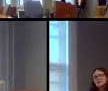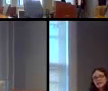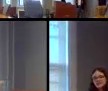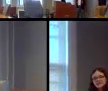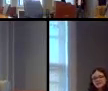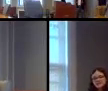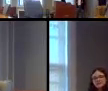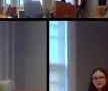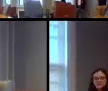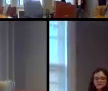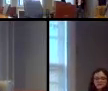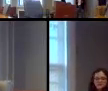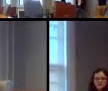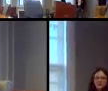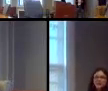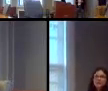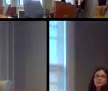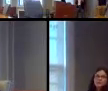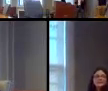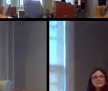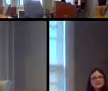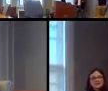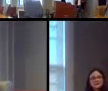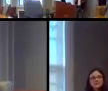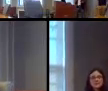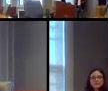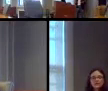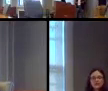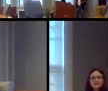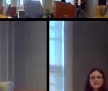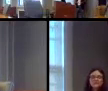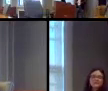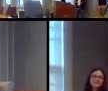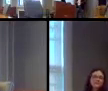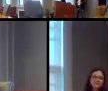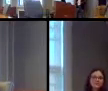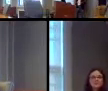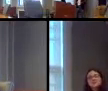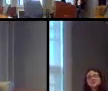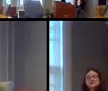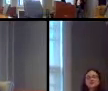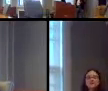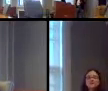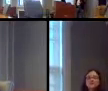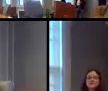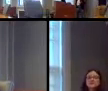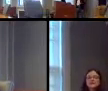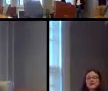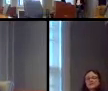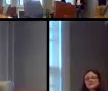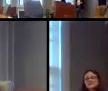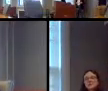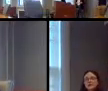to create a new database of cultural heritage damage and destruction during the Syrian